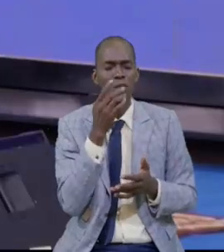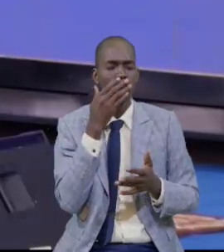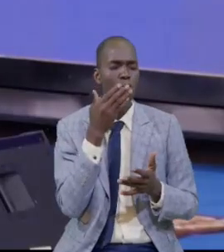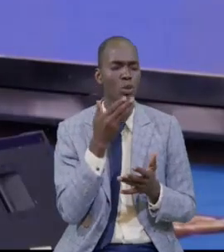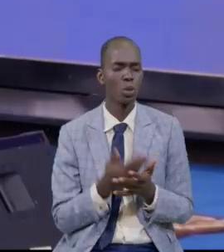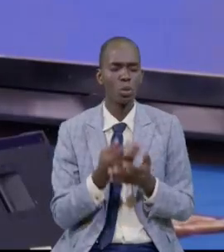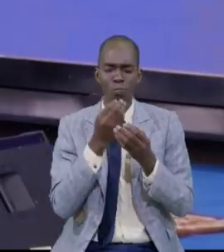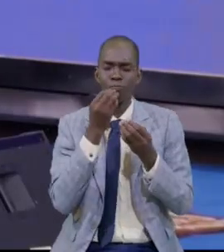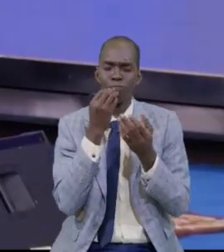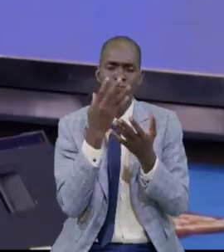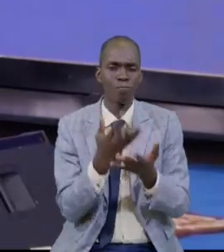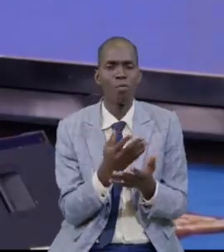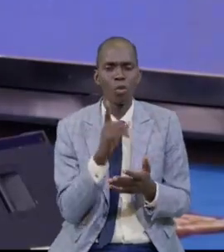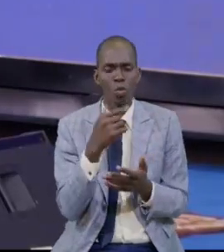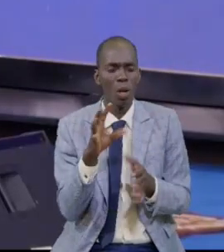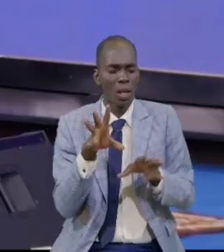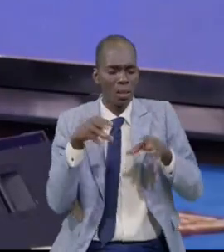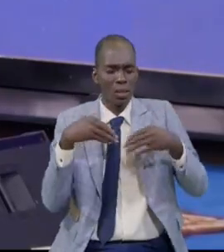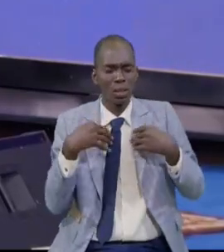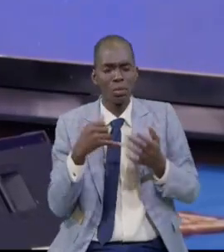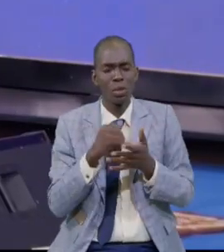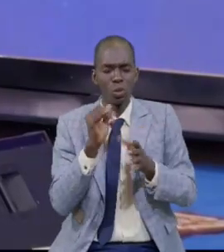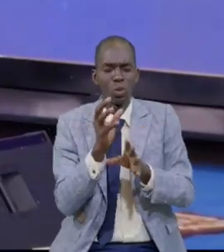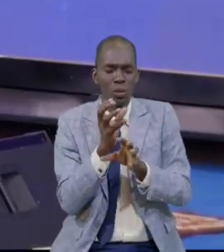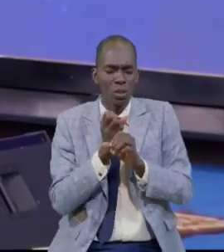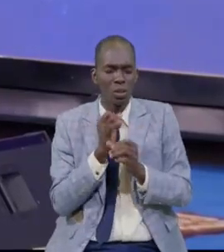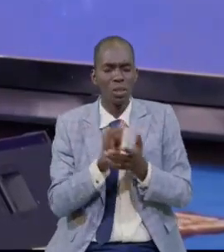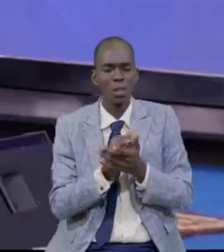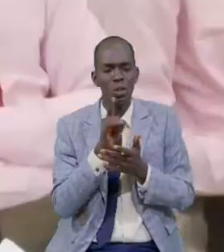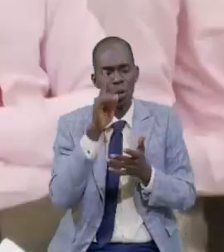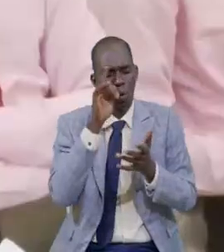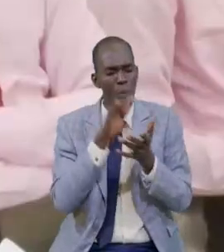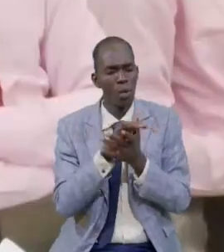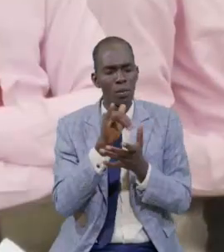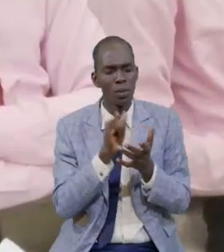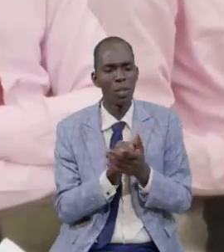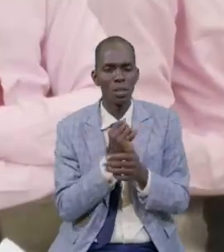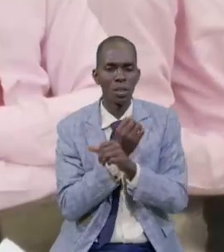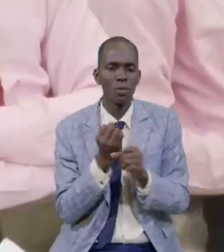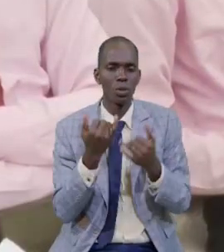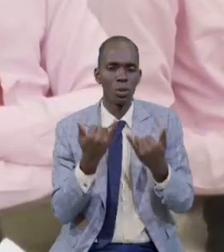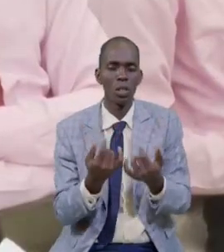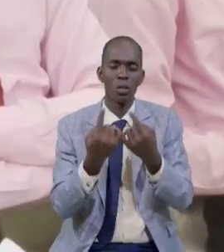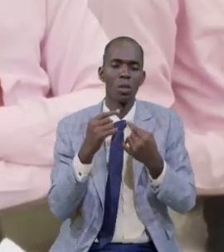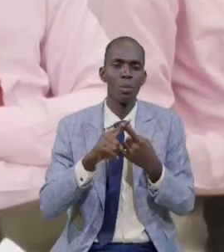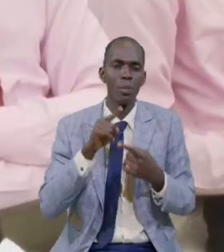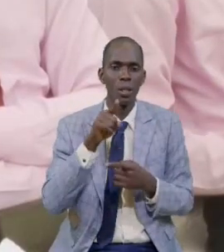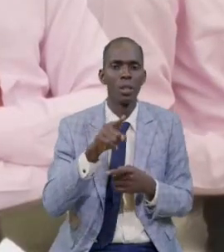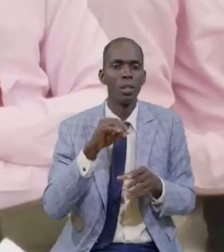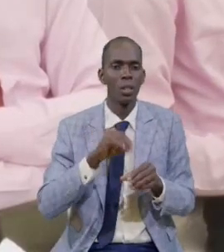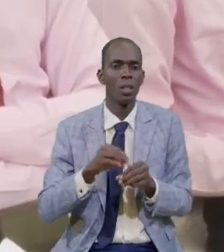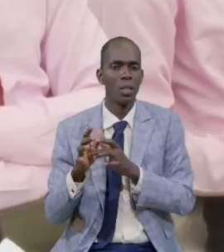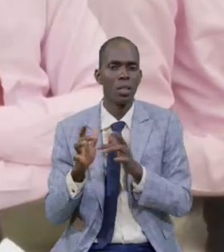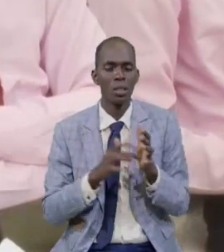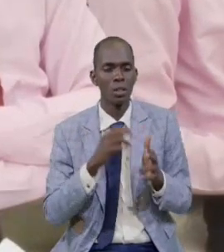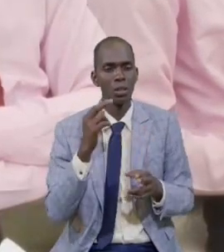You believe that. Salvation comes to you in Jesus' name. Look at the last line there.